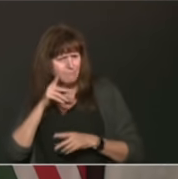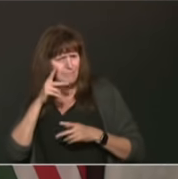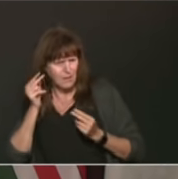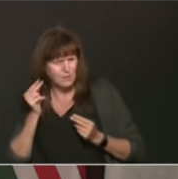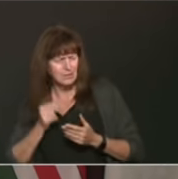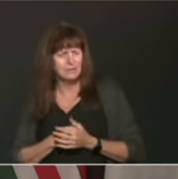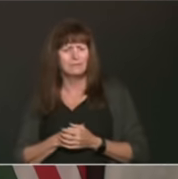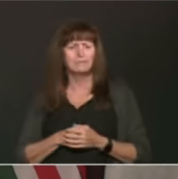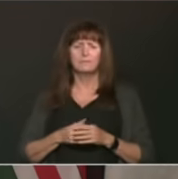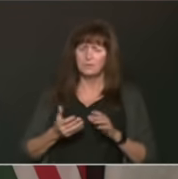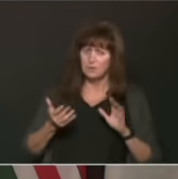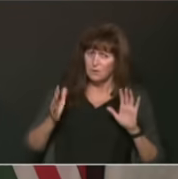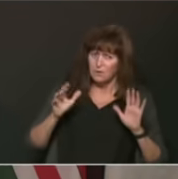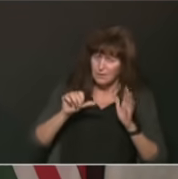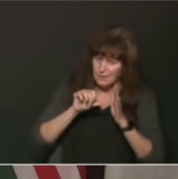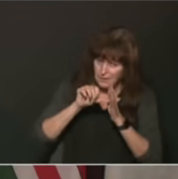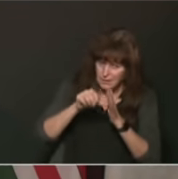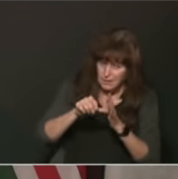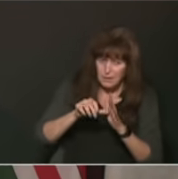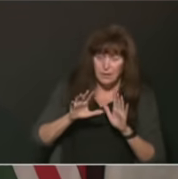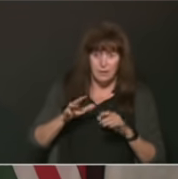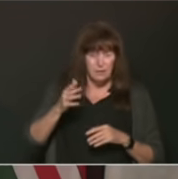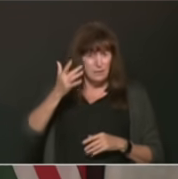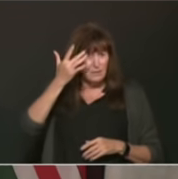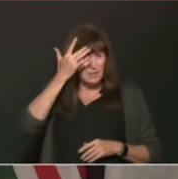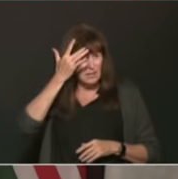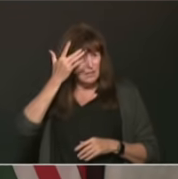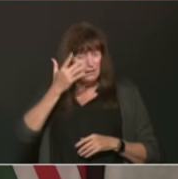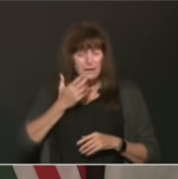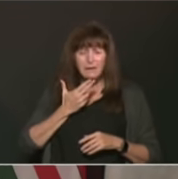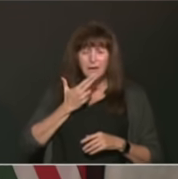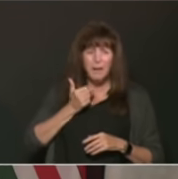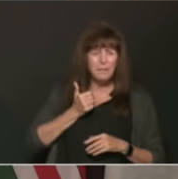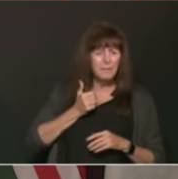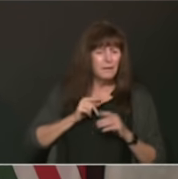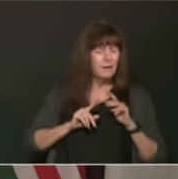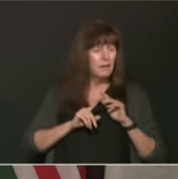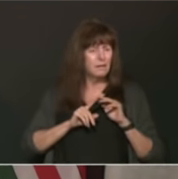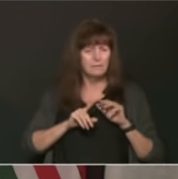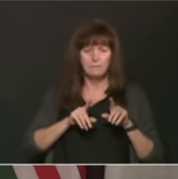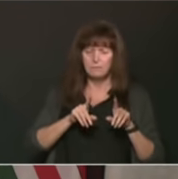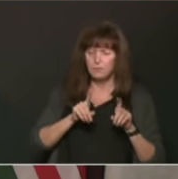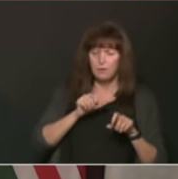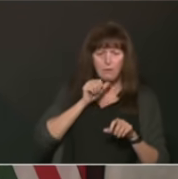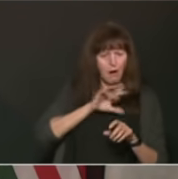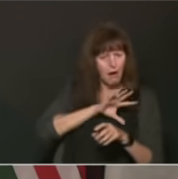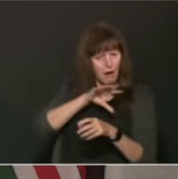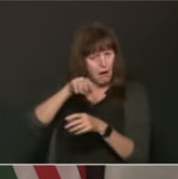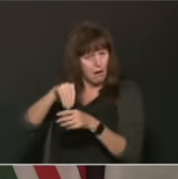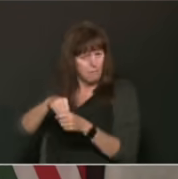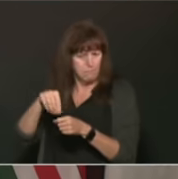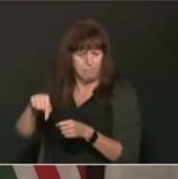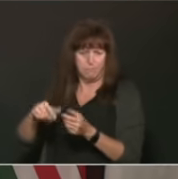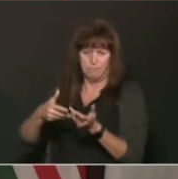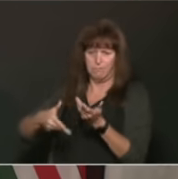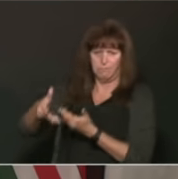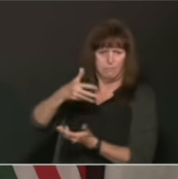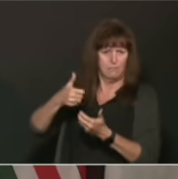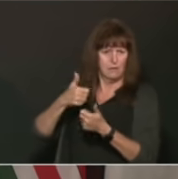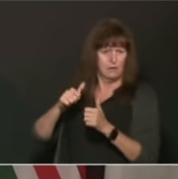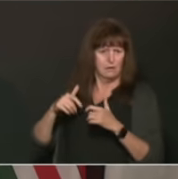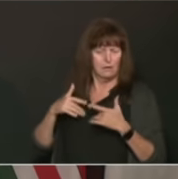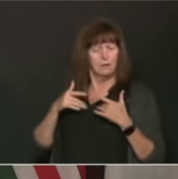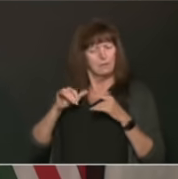you are sick, even with mild symptoms, you should not be participating in social events like Halloween. We know